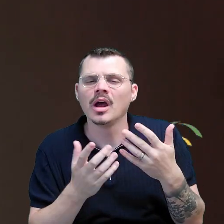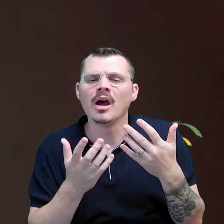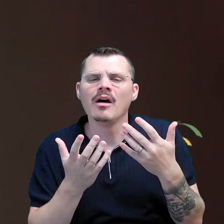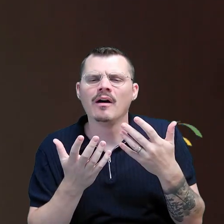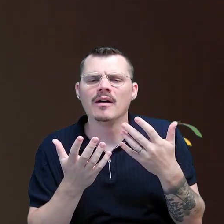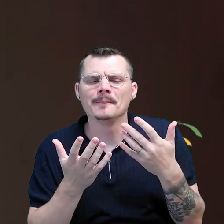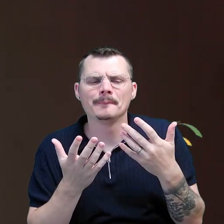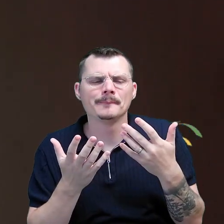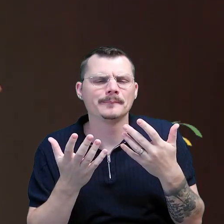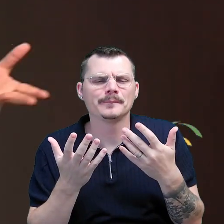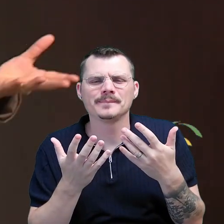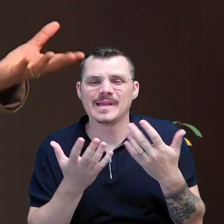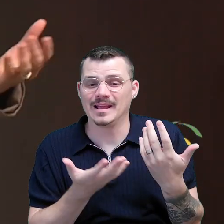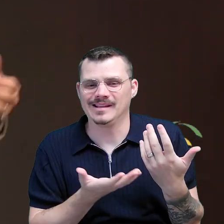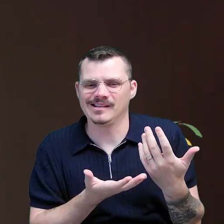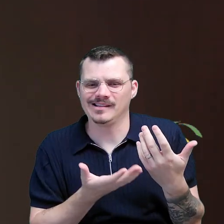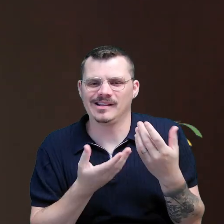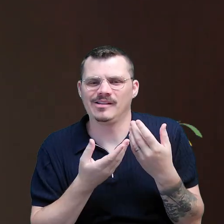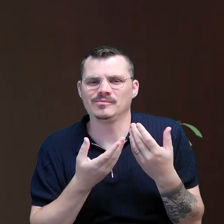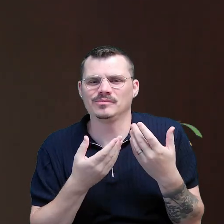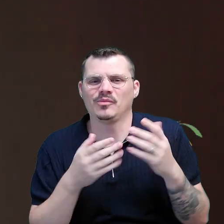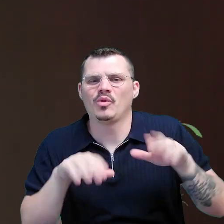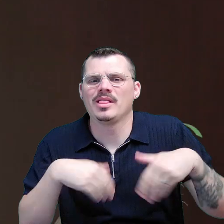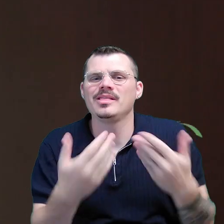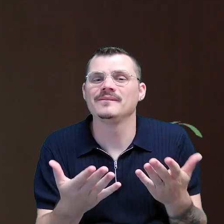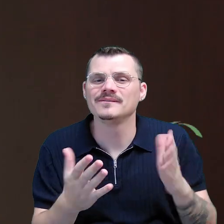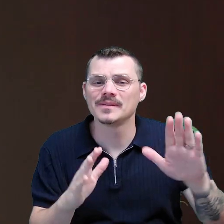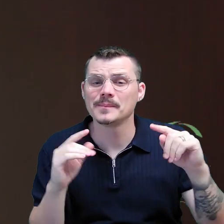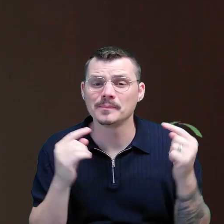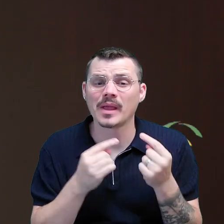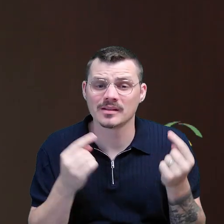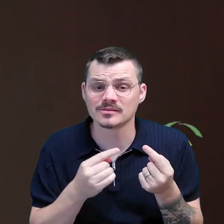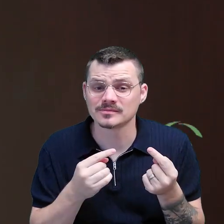to basically relieve pain.